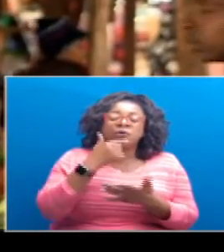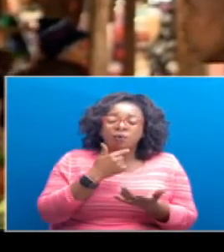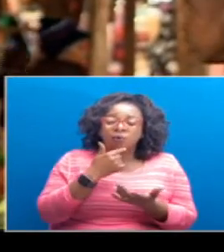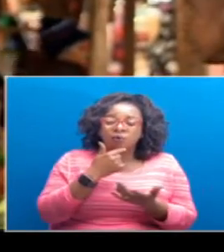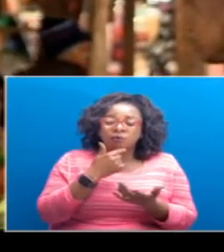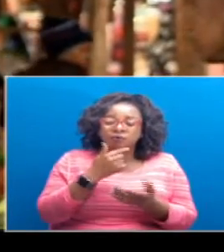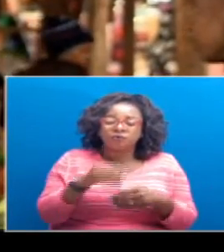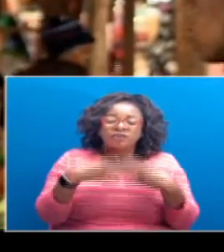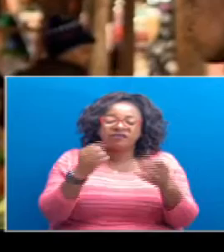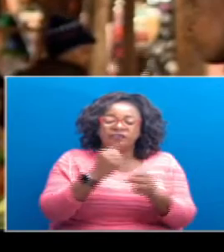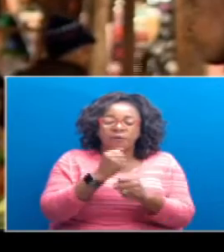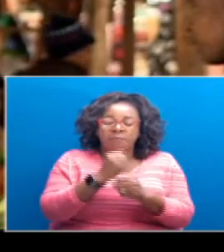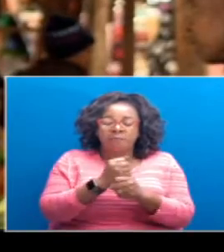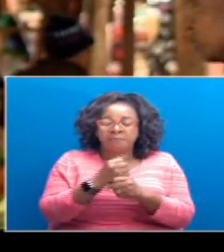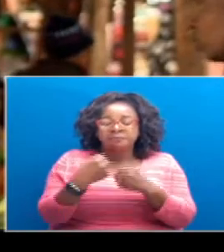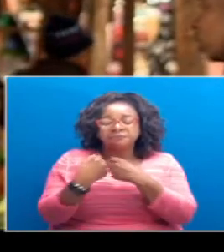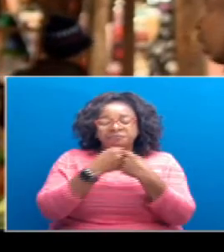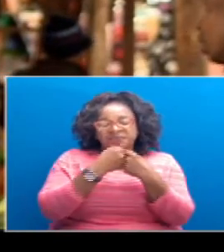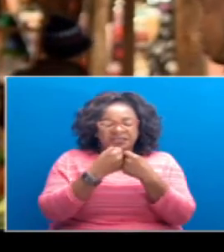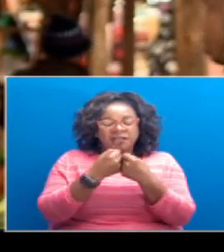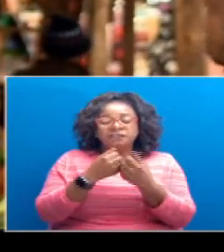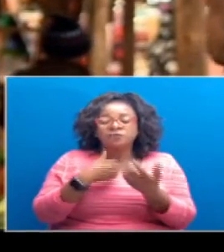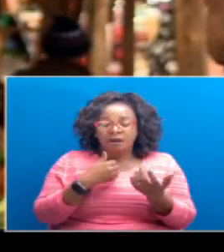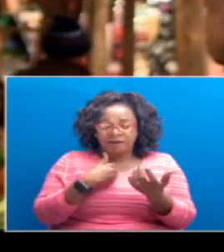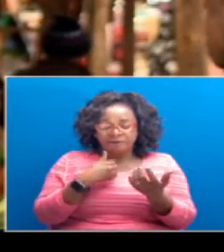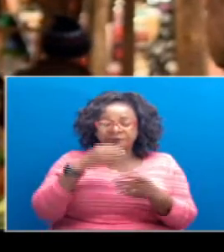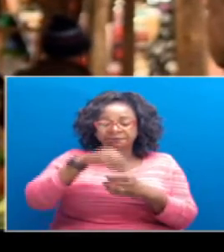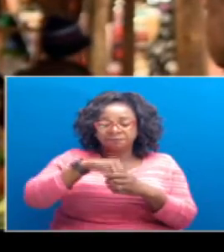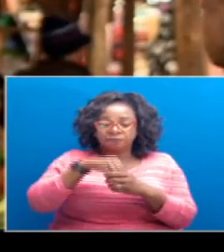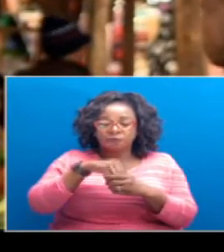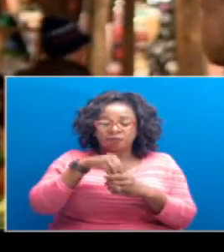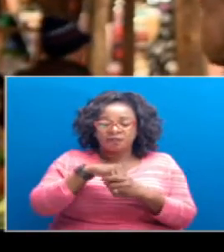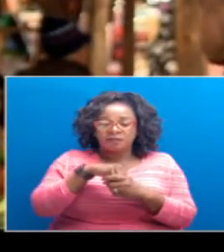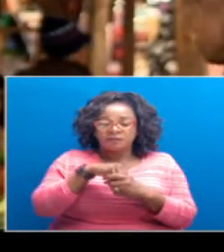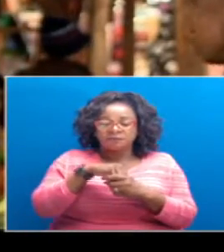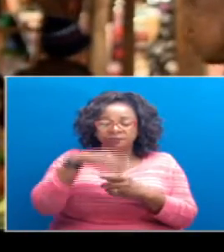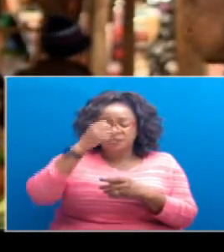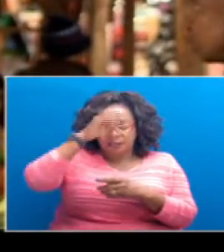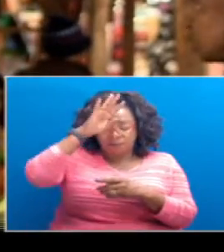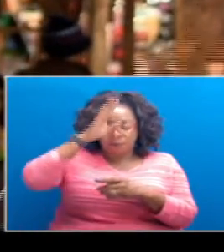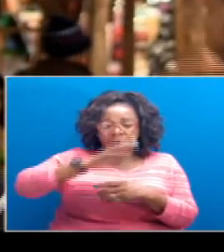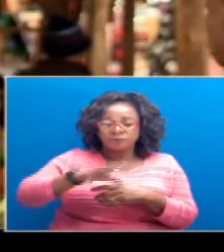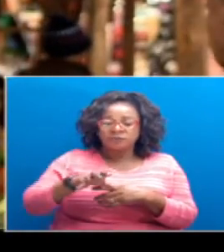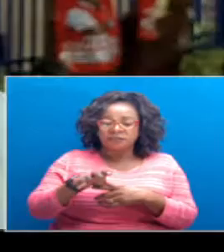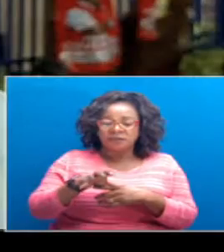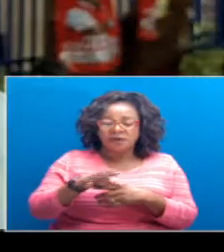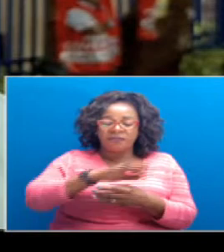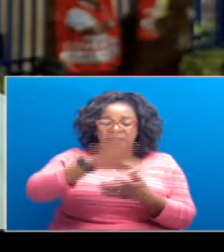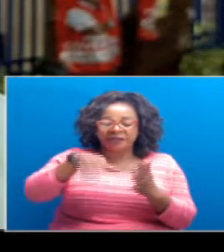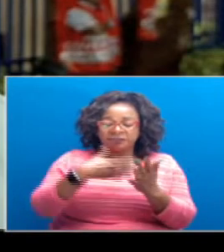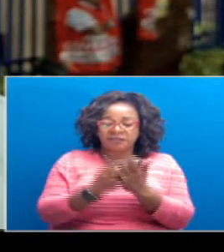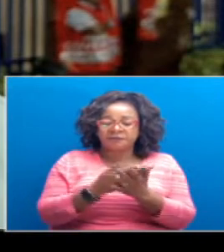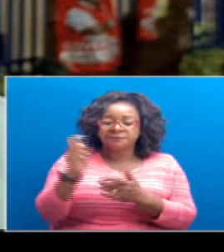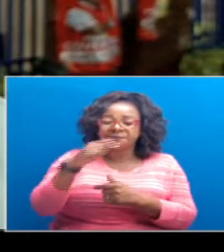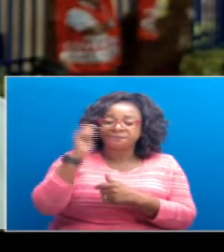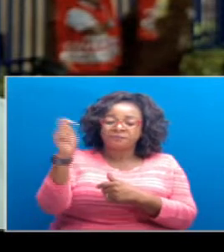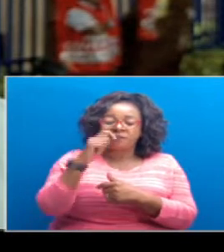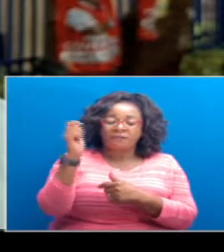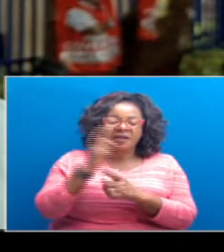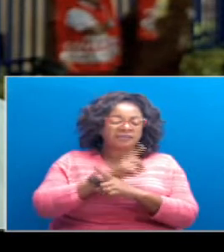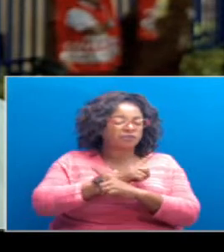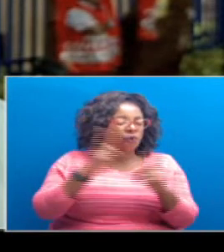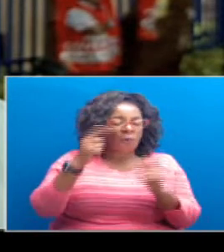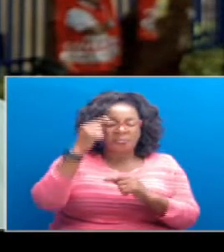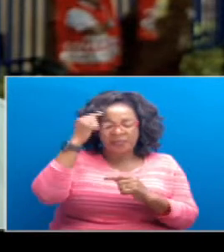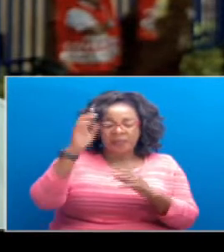tukupe kazi. Hiyo ndio challenge ile kubwa iko within Kiambu County na entire Kenya. They don't think about